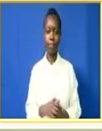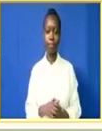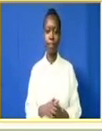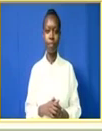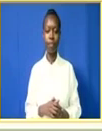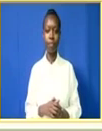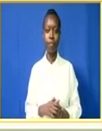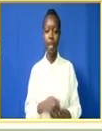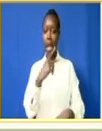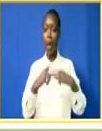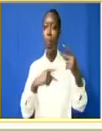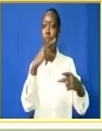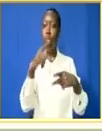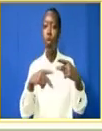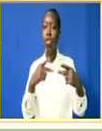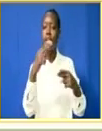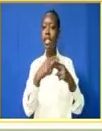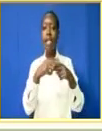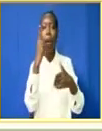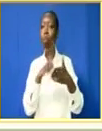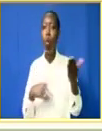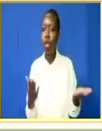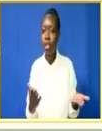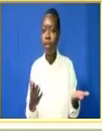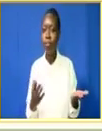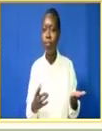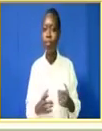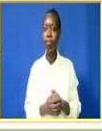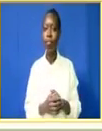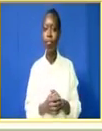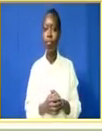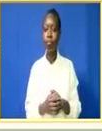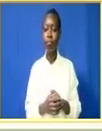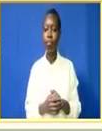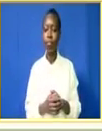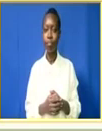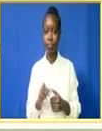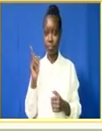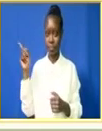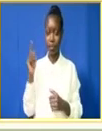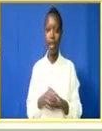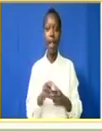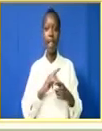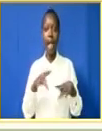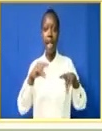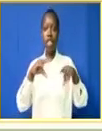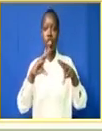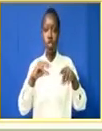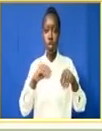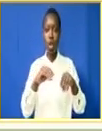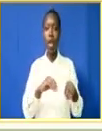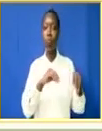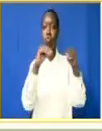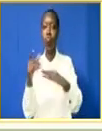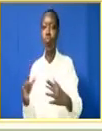Right. And that process where it is now taken to that point B, we called it? Deposition. Mm-hmm. The soil is deposited at